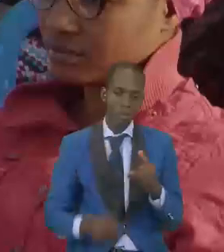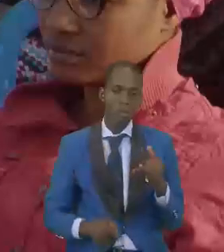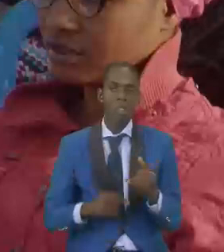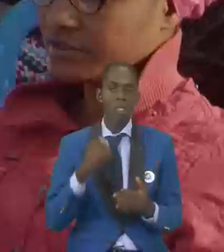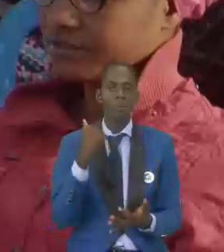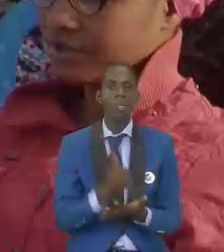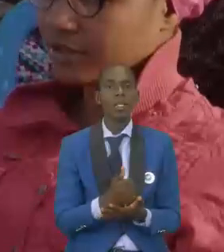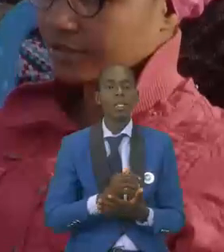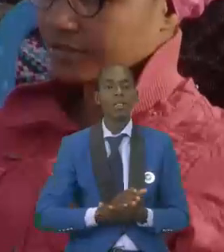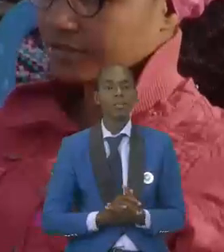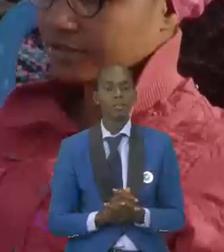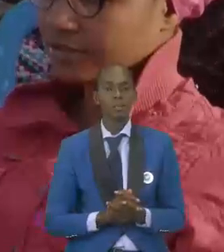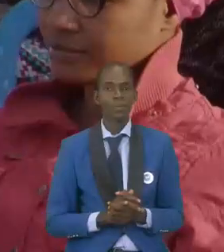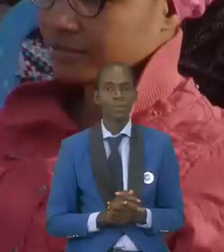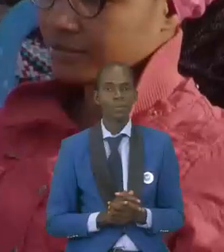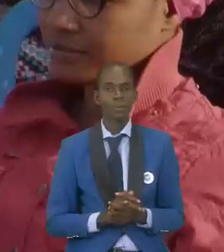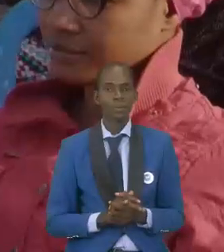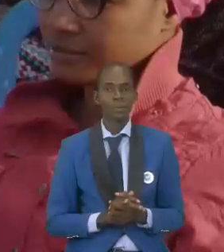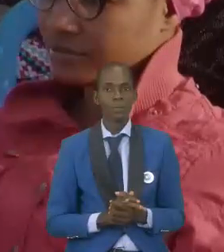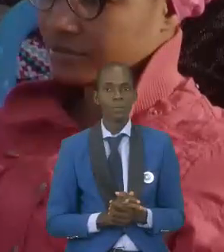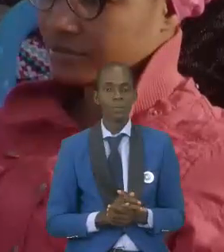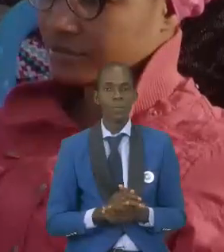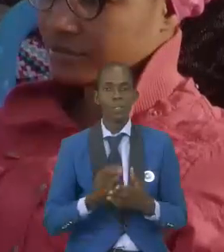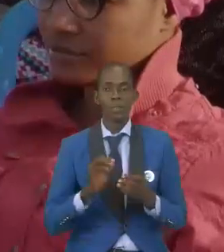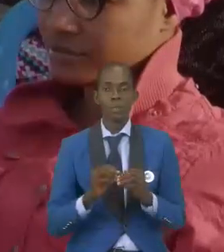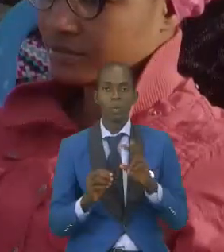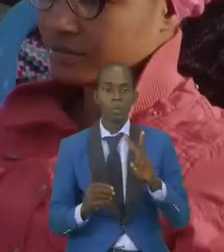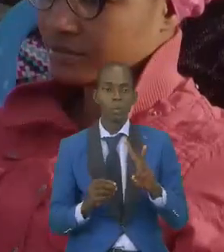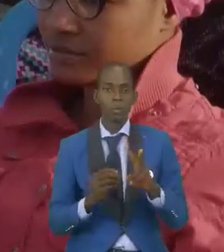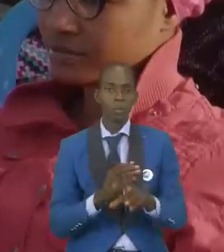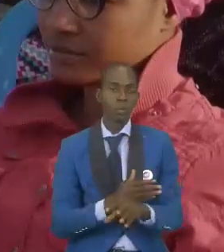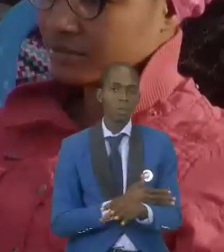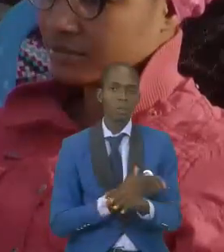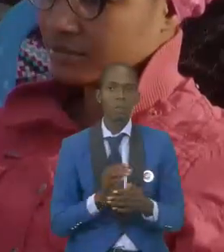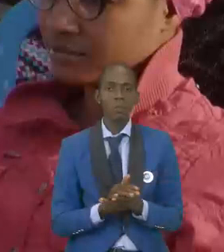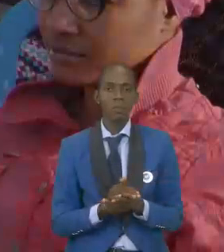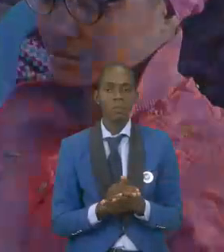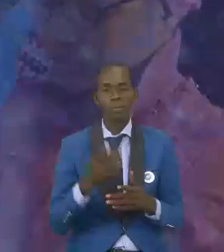Amen. We're looking at number two now. Number two, the